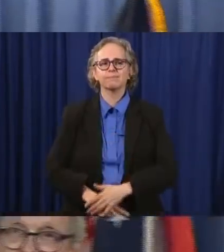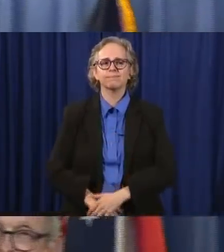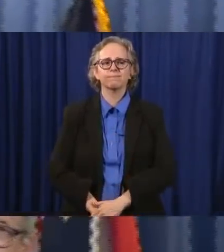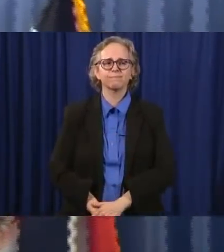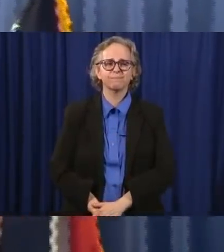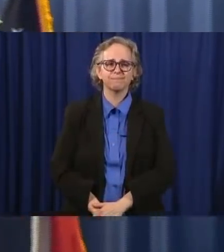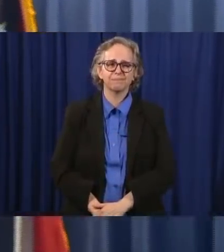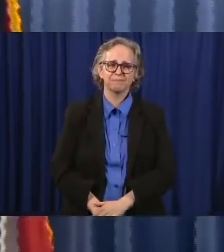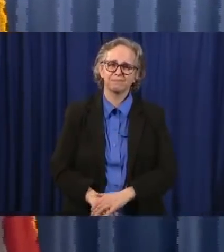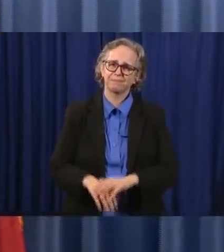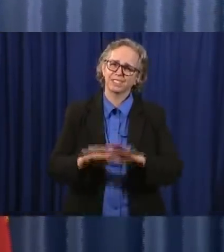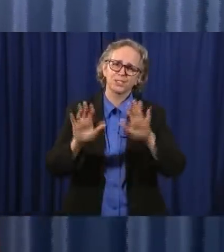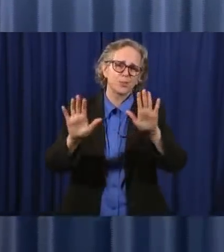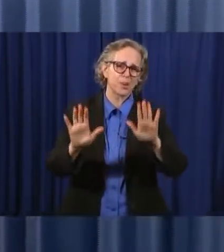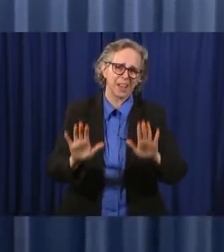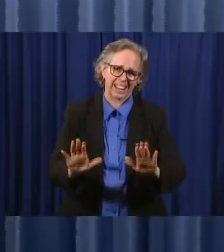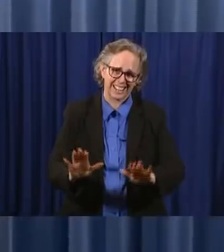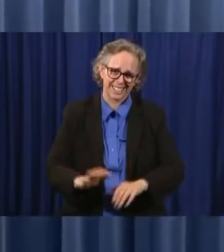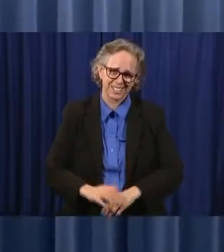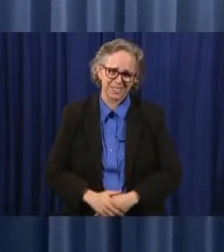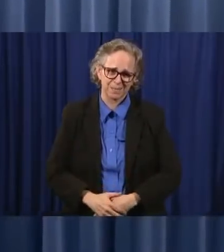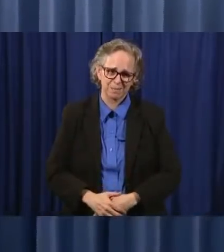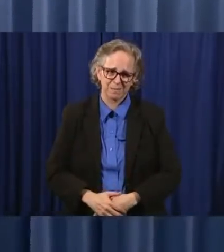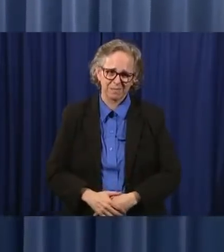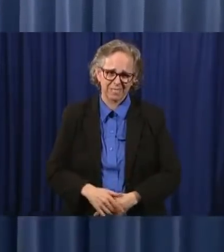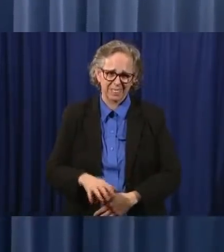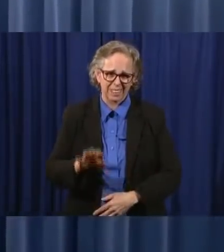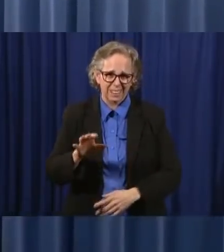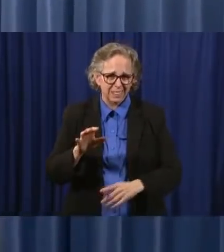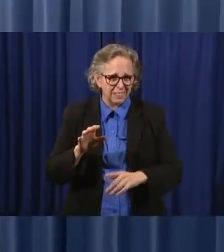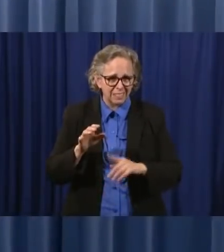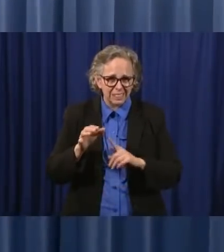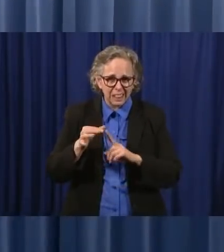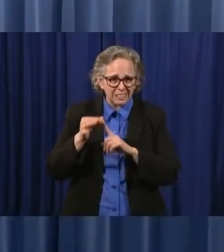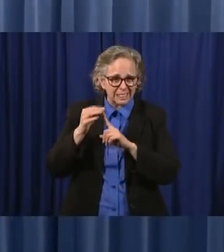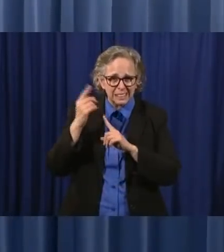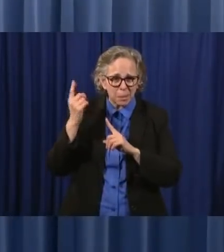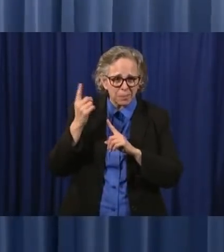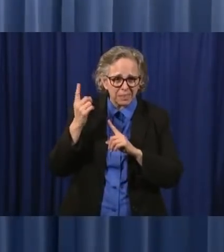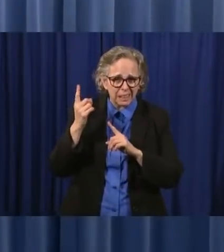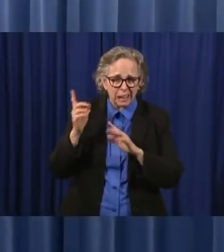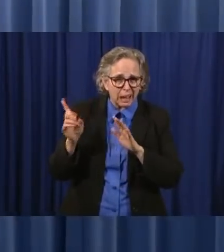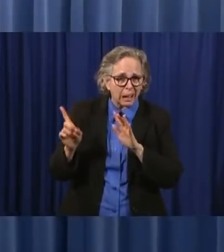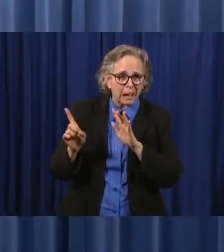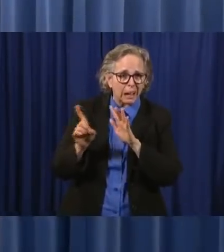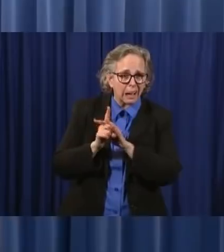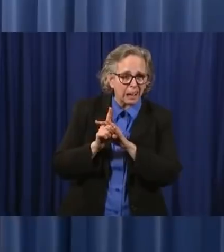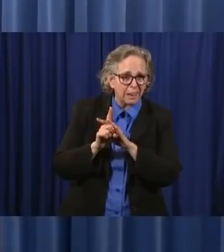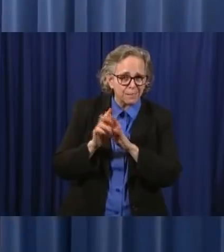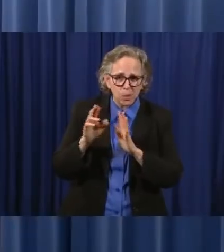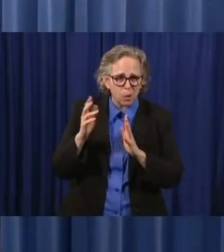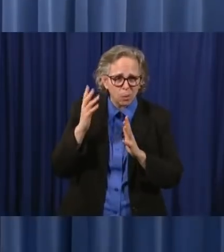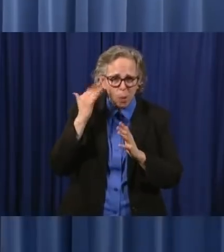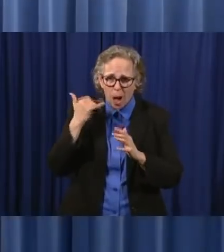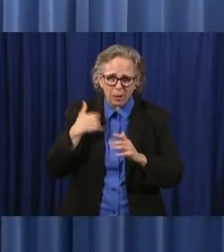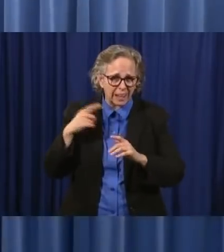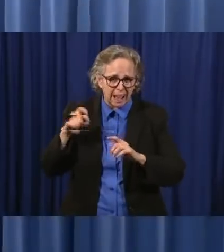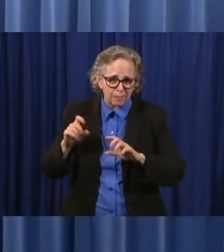Great. Unless there's some breaking news or some reason that we have to